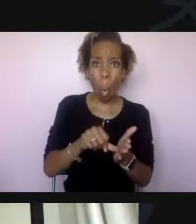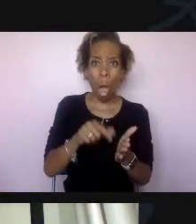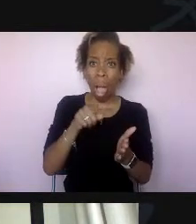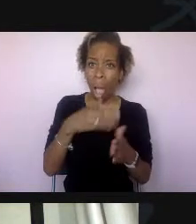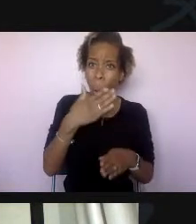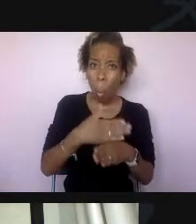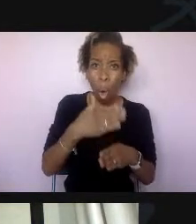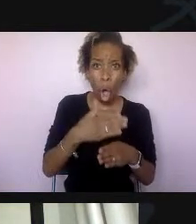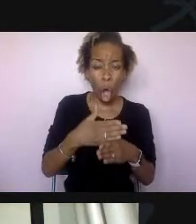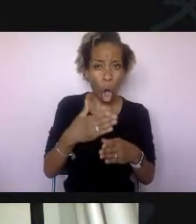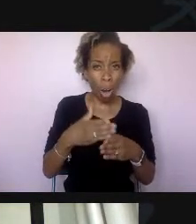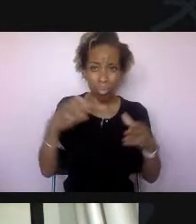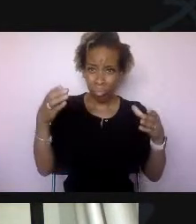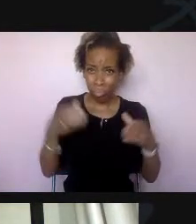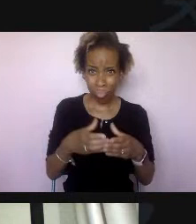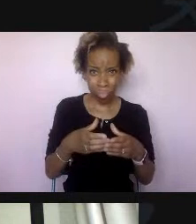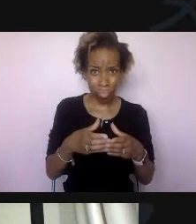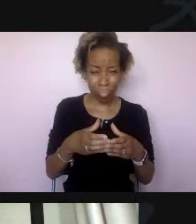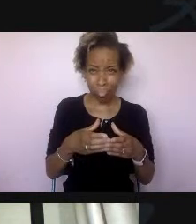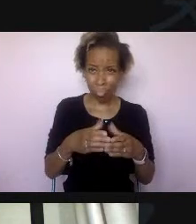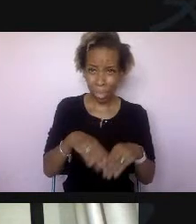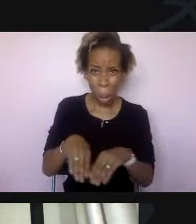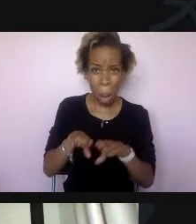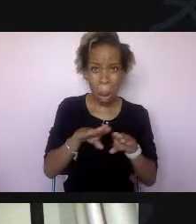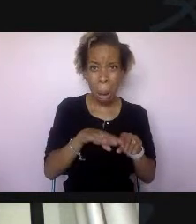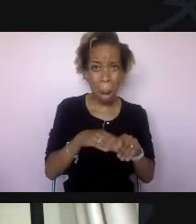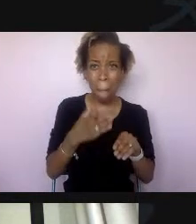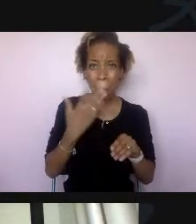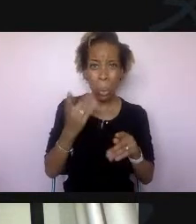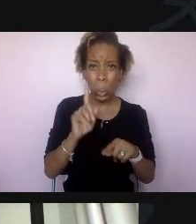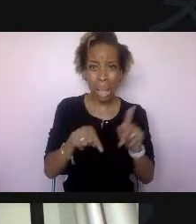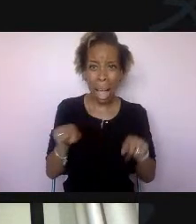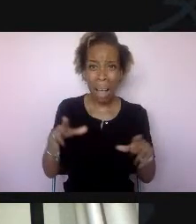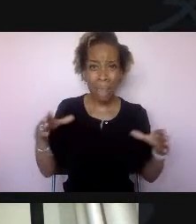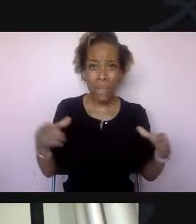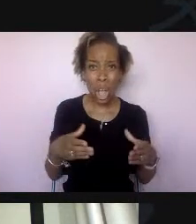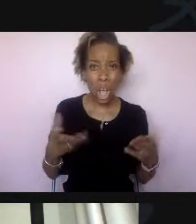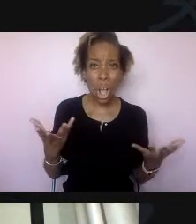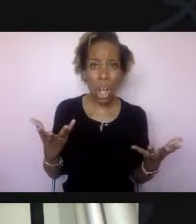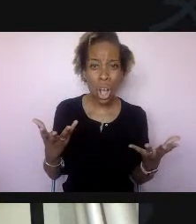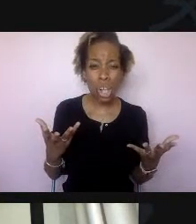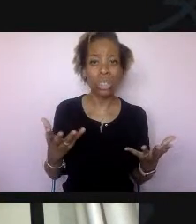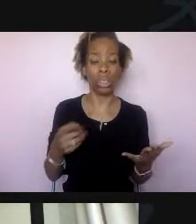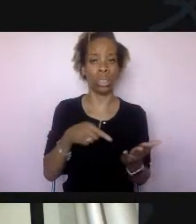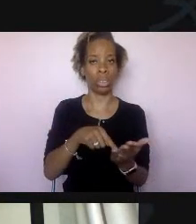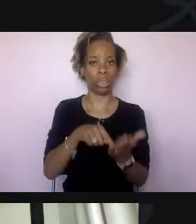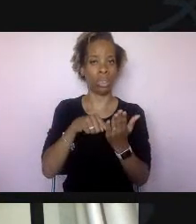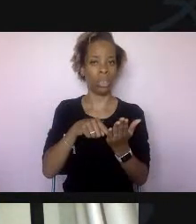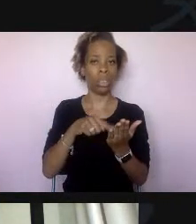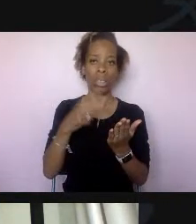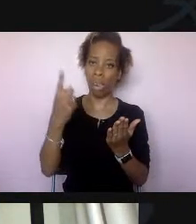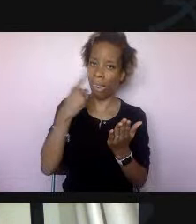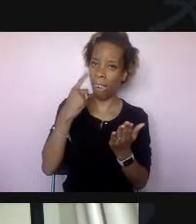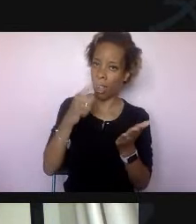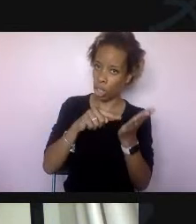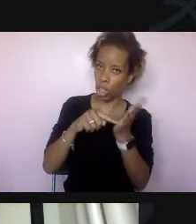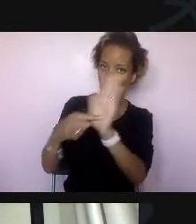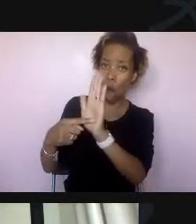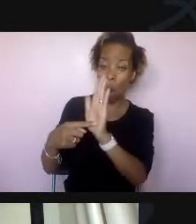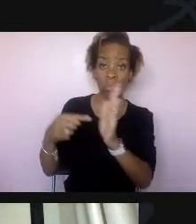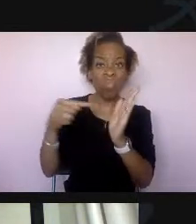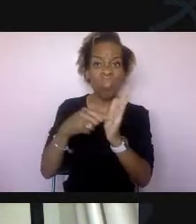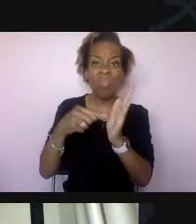less diverse than it was in the first place, perhaps. So that's the kind of time you need to pick through those little bits and see where there are policies that can be